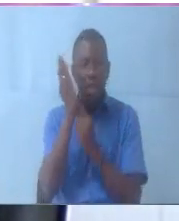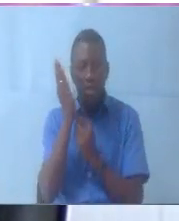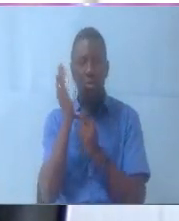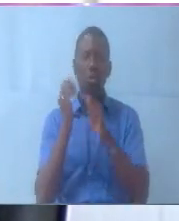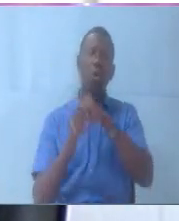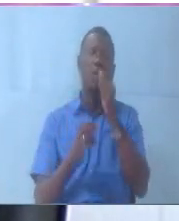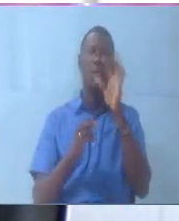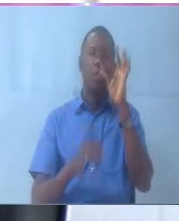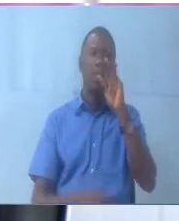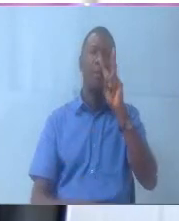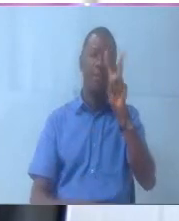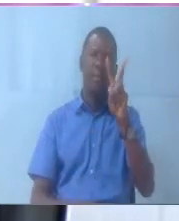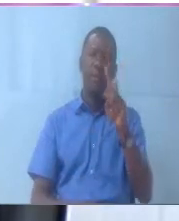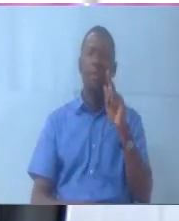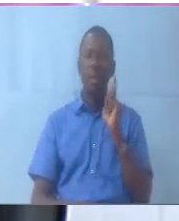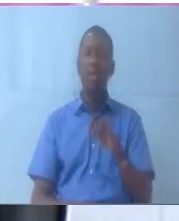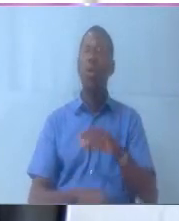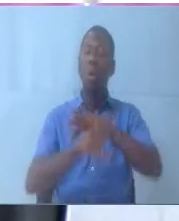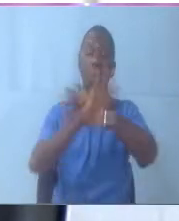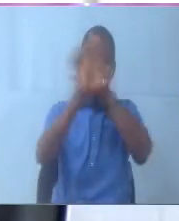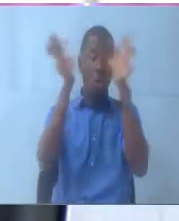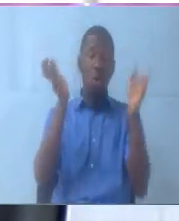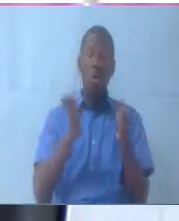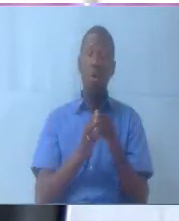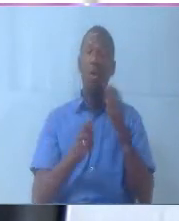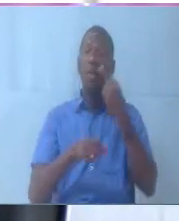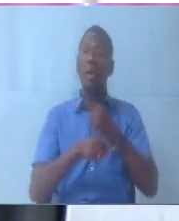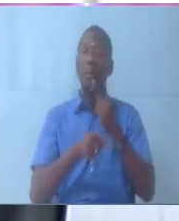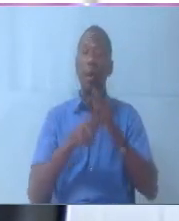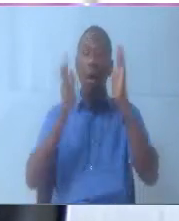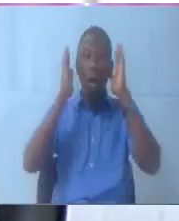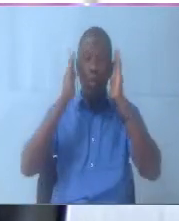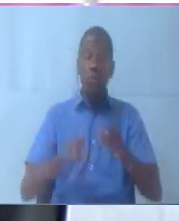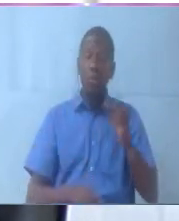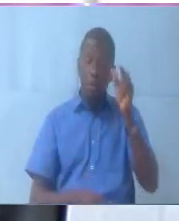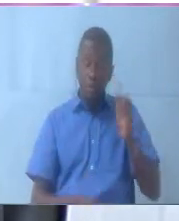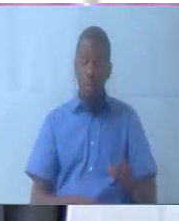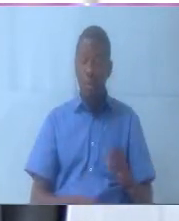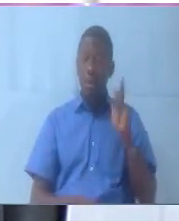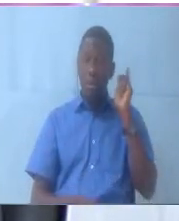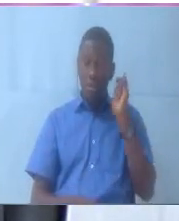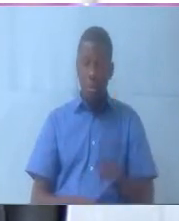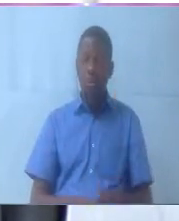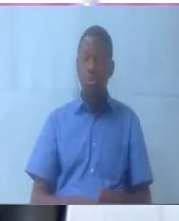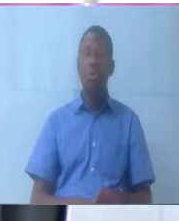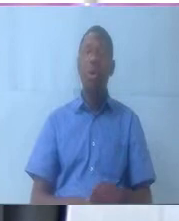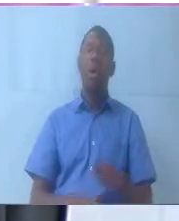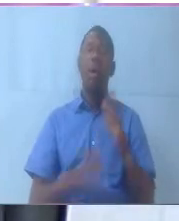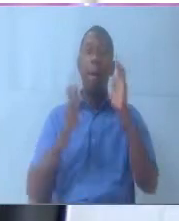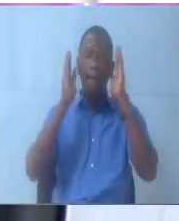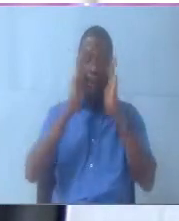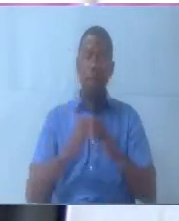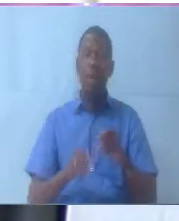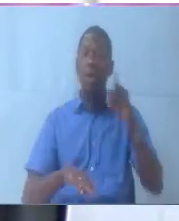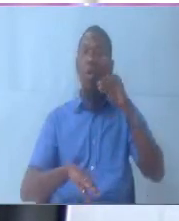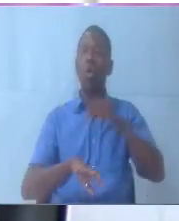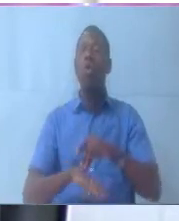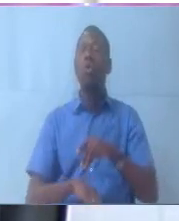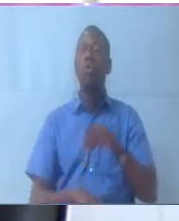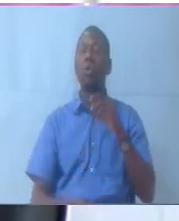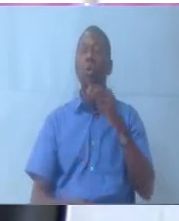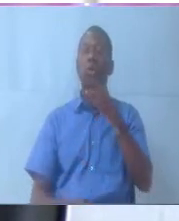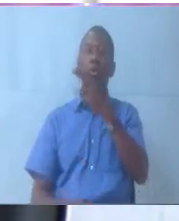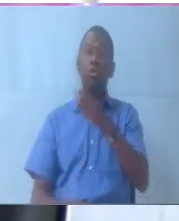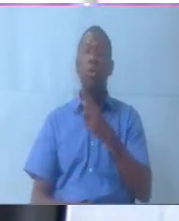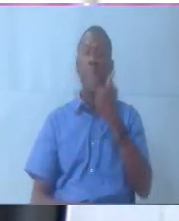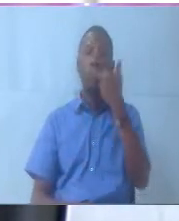That all Muslims should perform the Idul Fitr on that particular day. ando ye kankularo ne mem